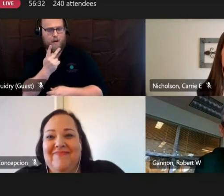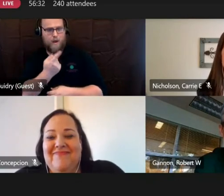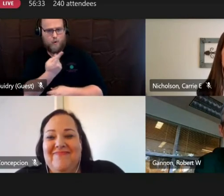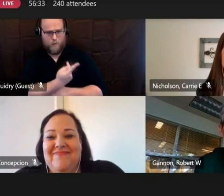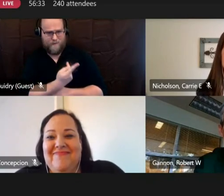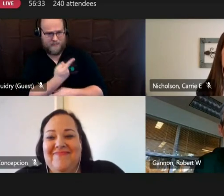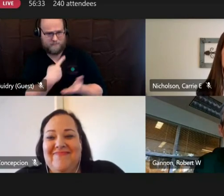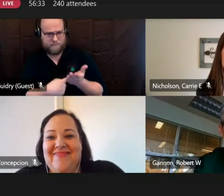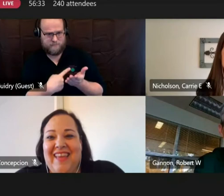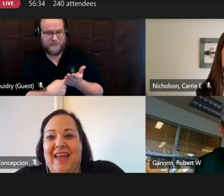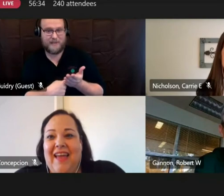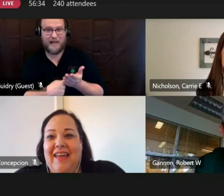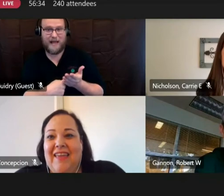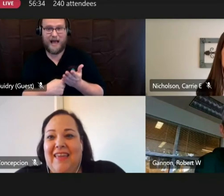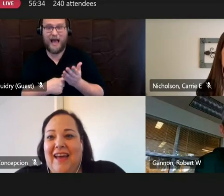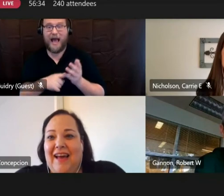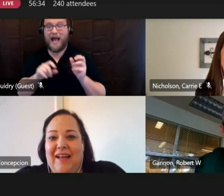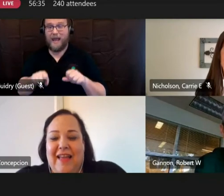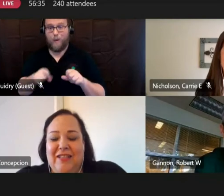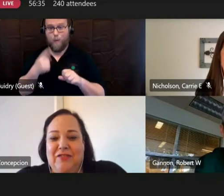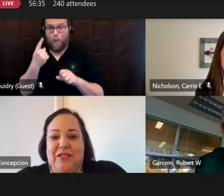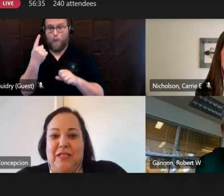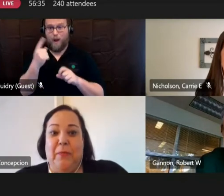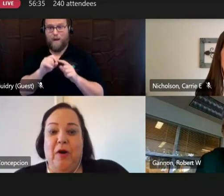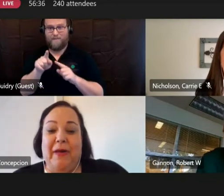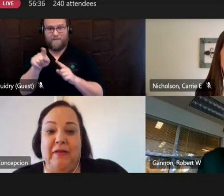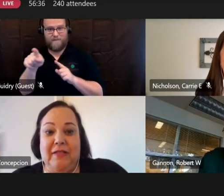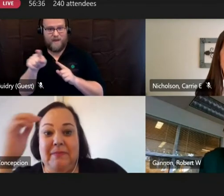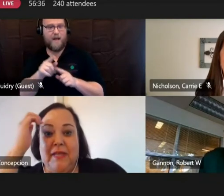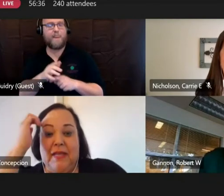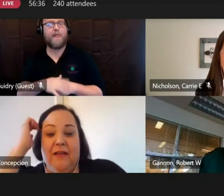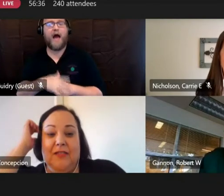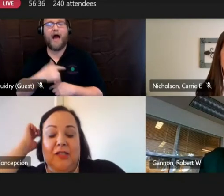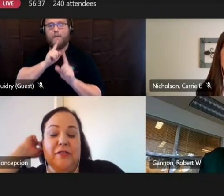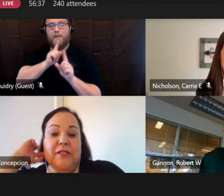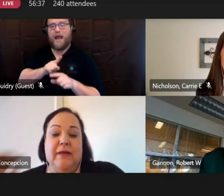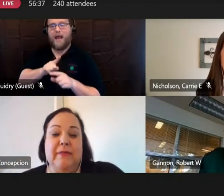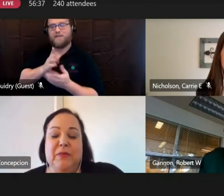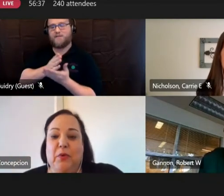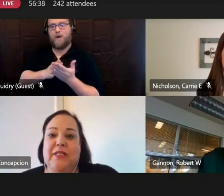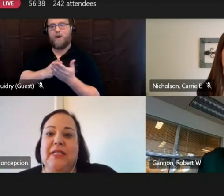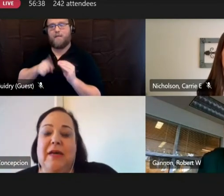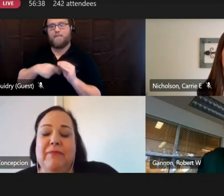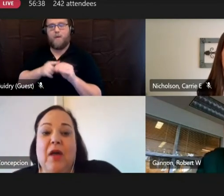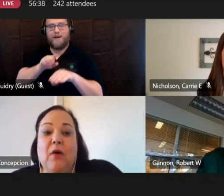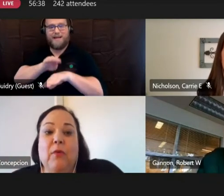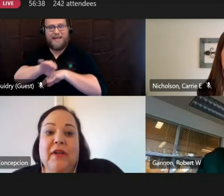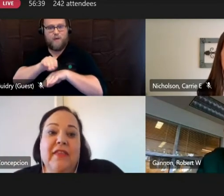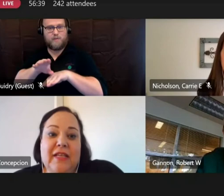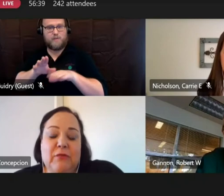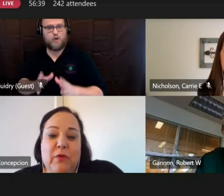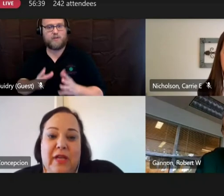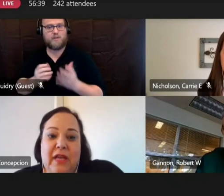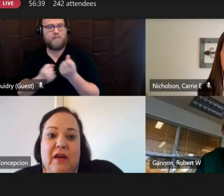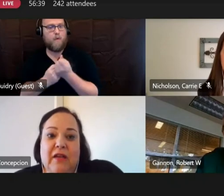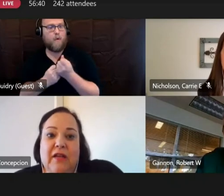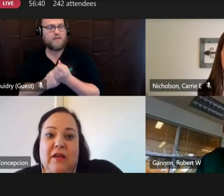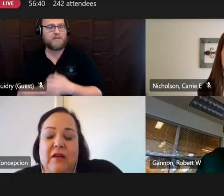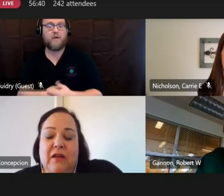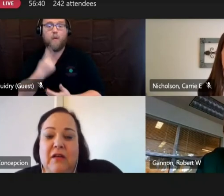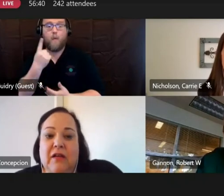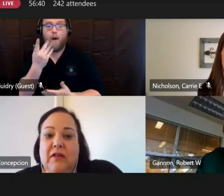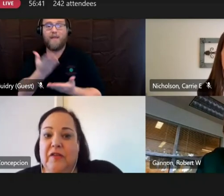other amplify it? Yeah, I'll answer just the part about some of the counselors' supports. One of the things we're working on in